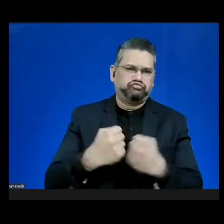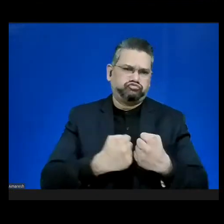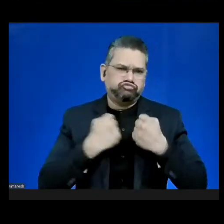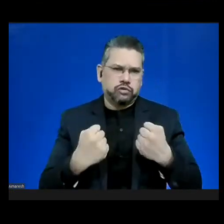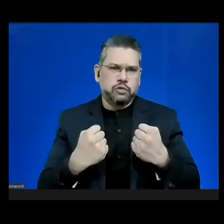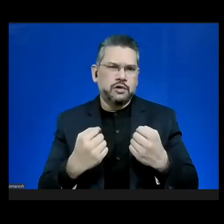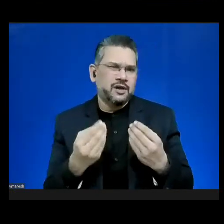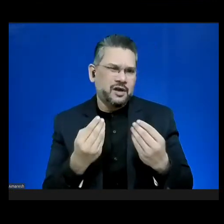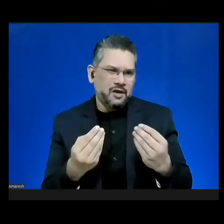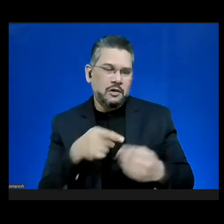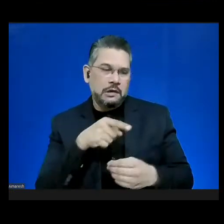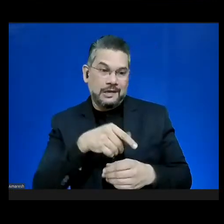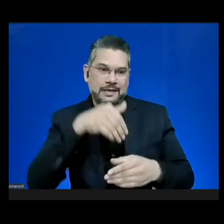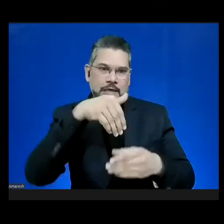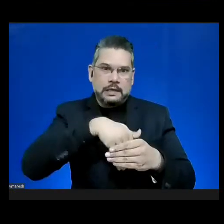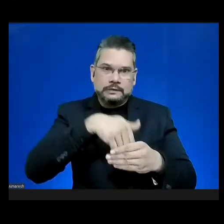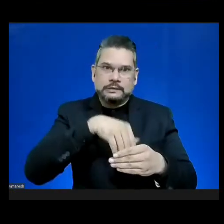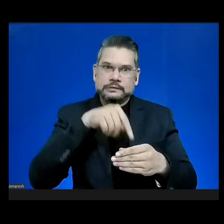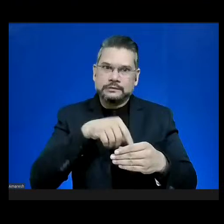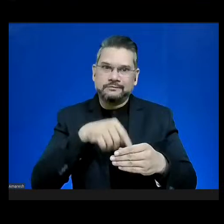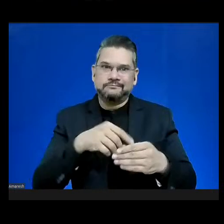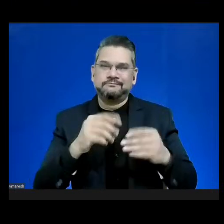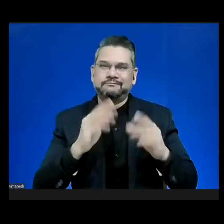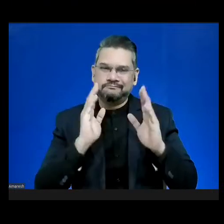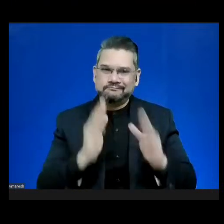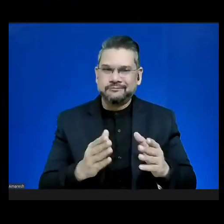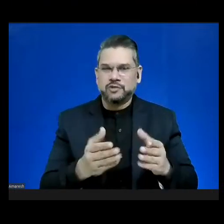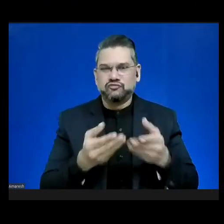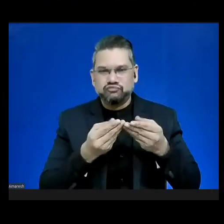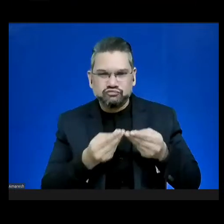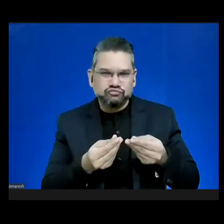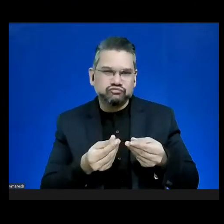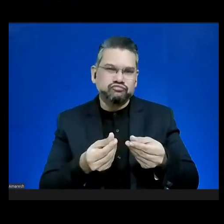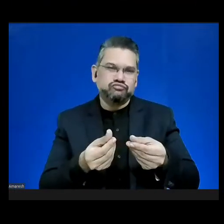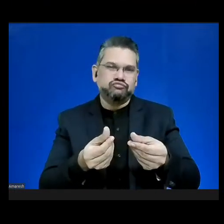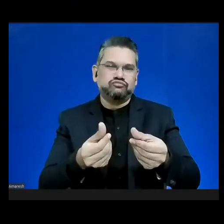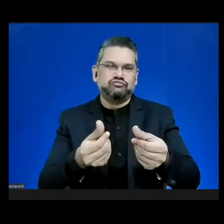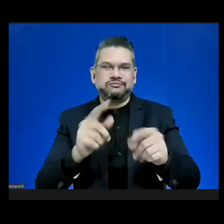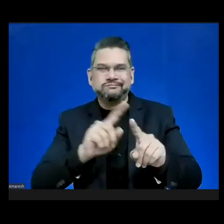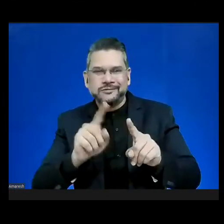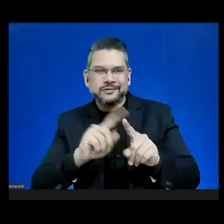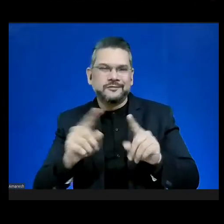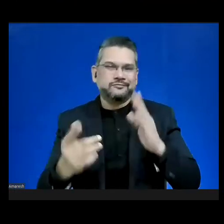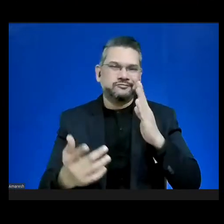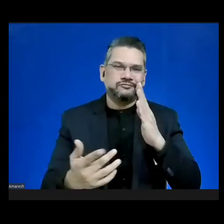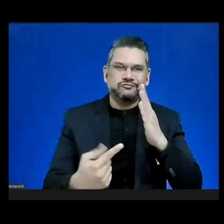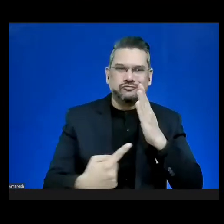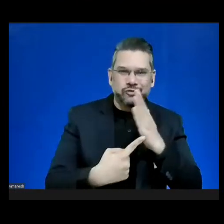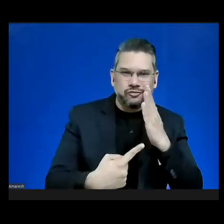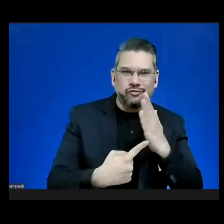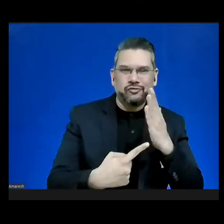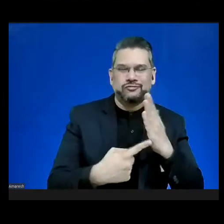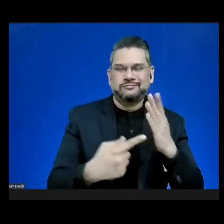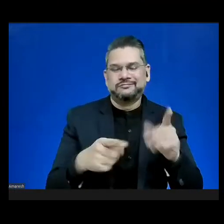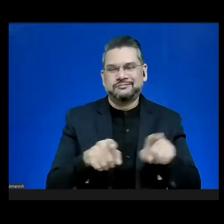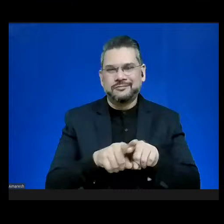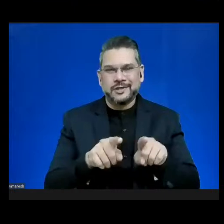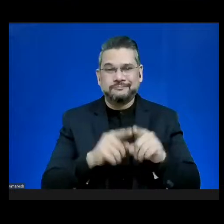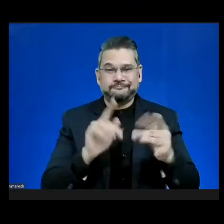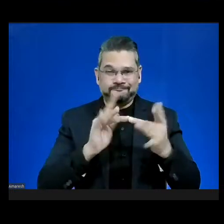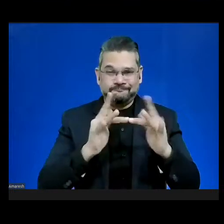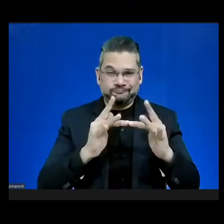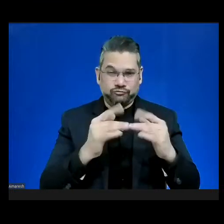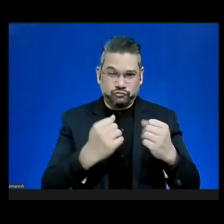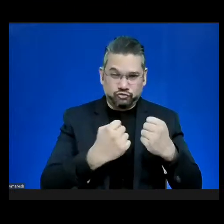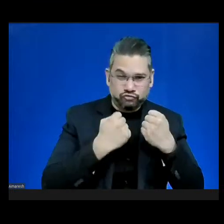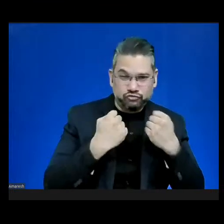that the content should be seamlessly delivered to the person using different technologies, the bandwidth, the efficiency, and all those